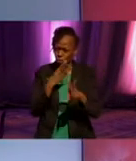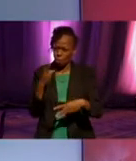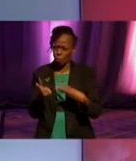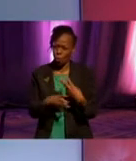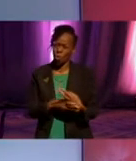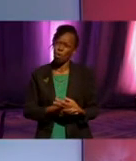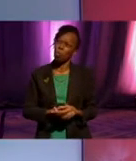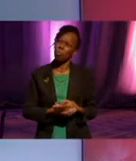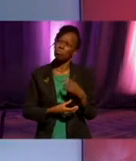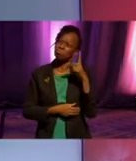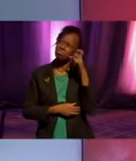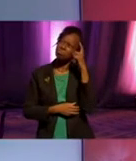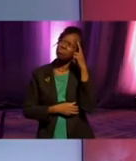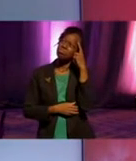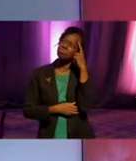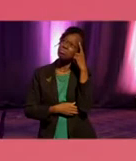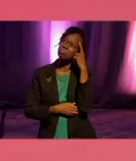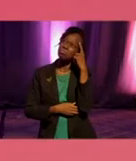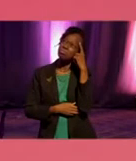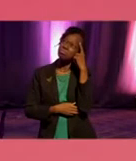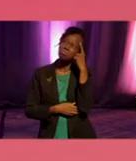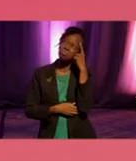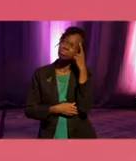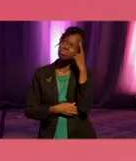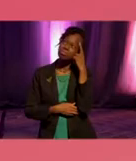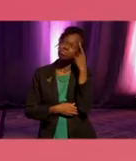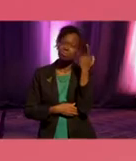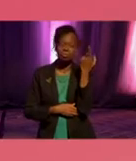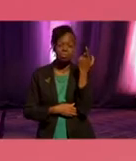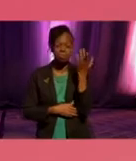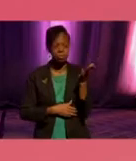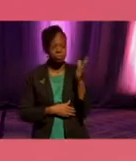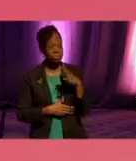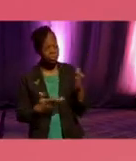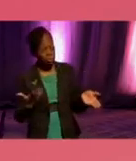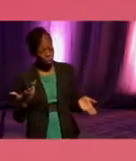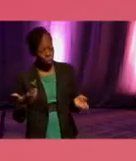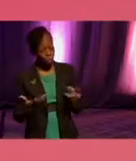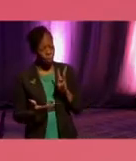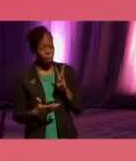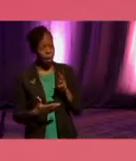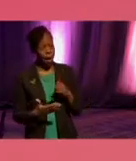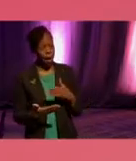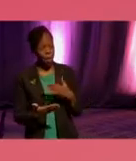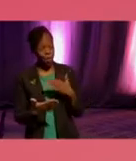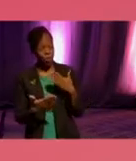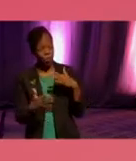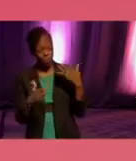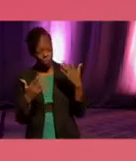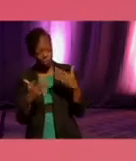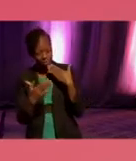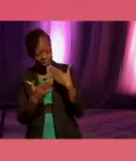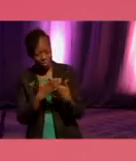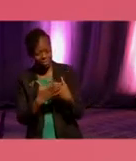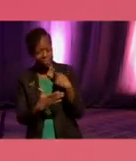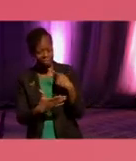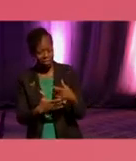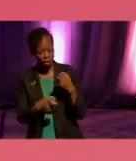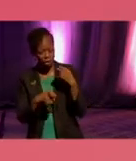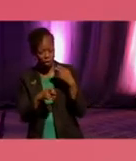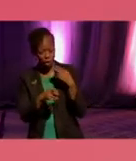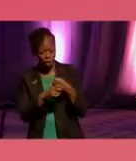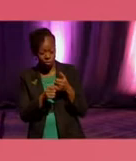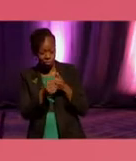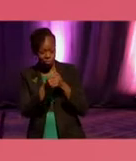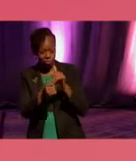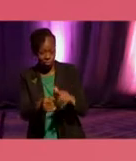That was very well said. Hard to follow that. I guess I'll take it from the perspective of